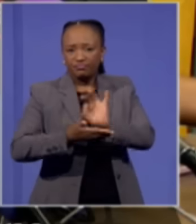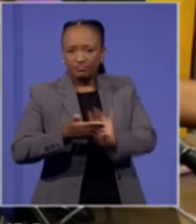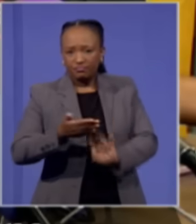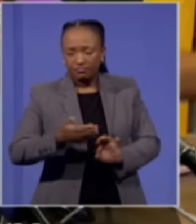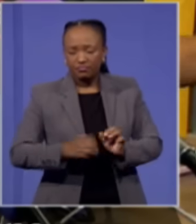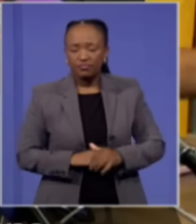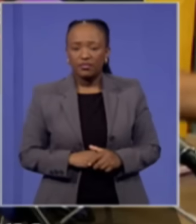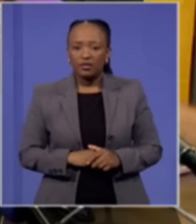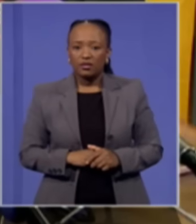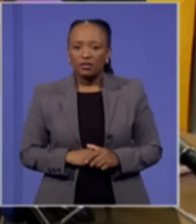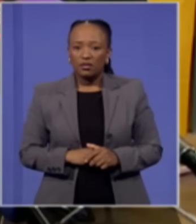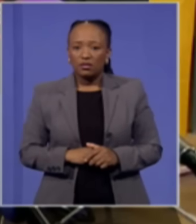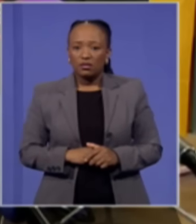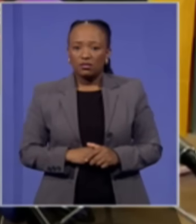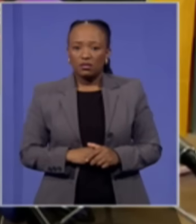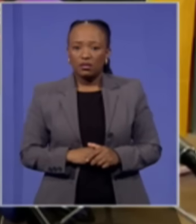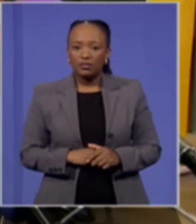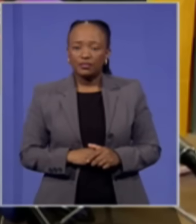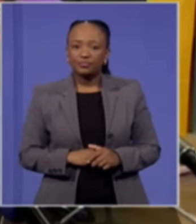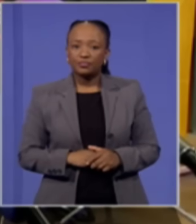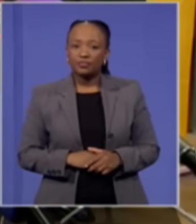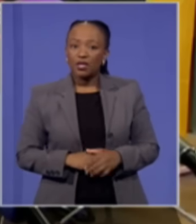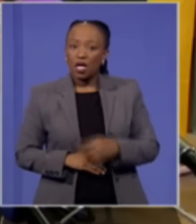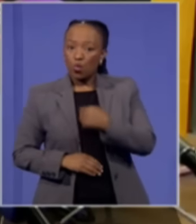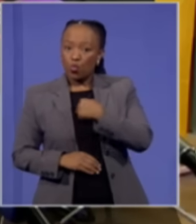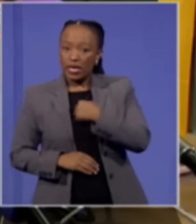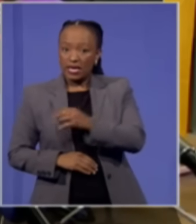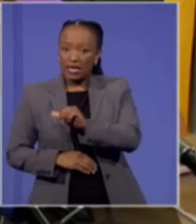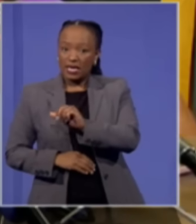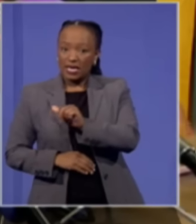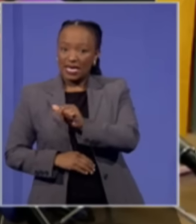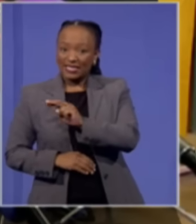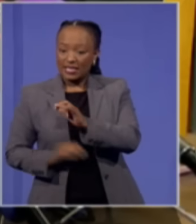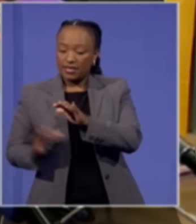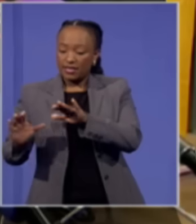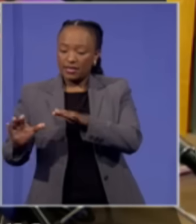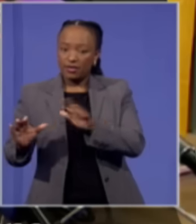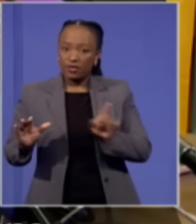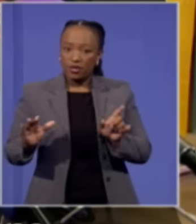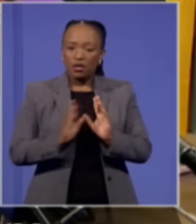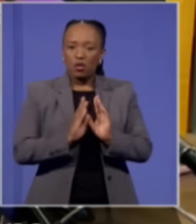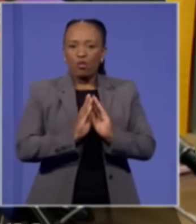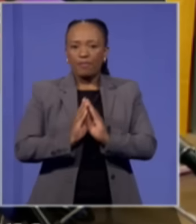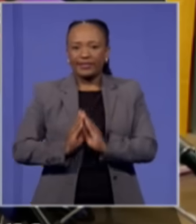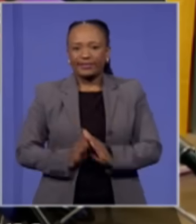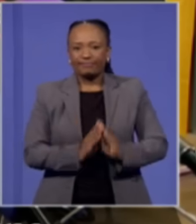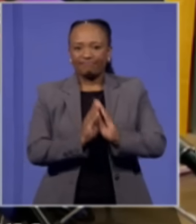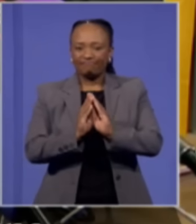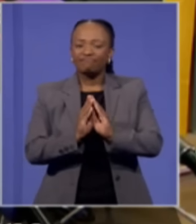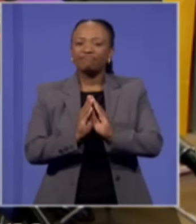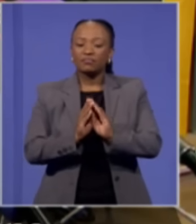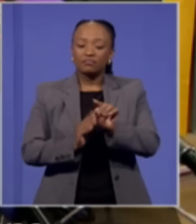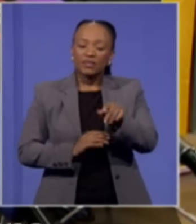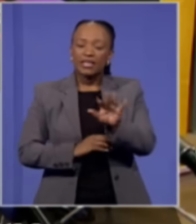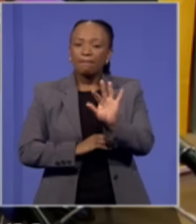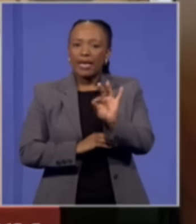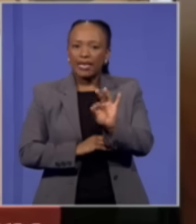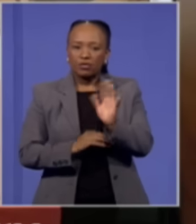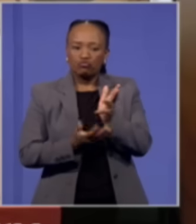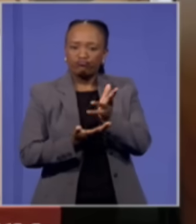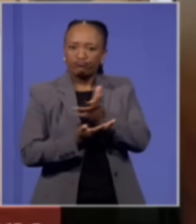We are having a bilateral this coming Monday, so we are ready also to engage with our allies on these